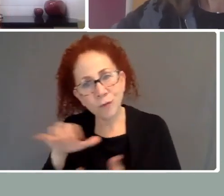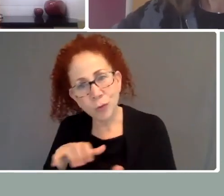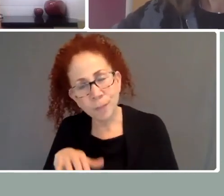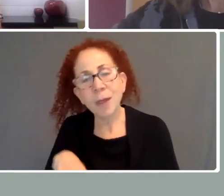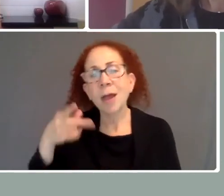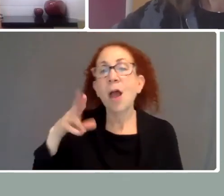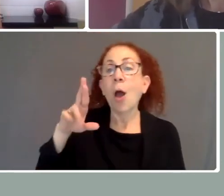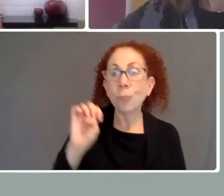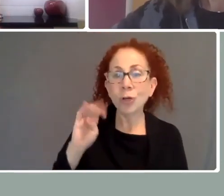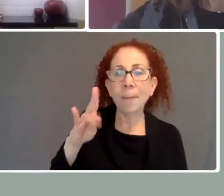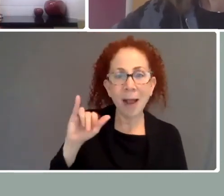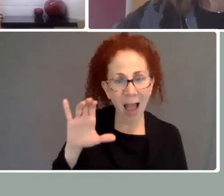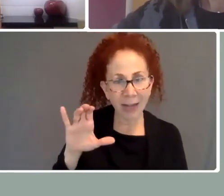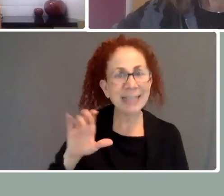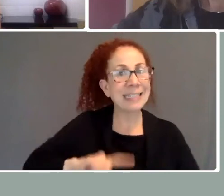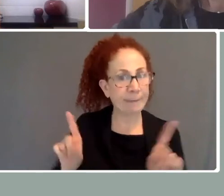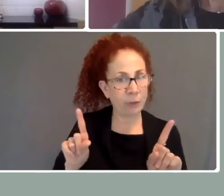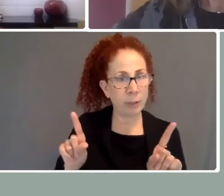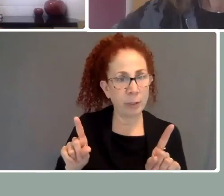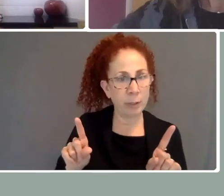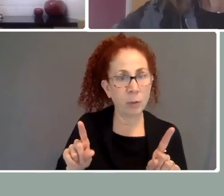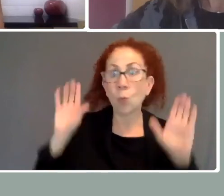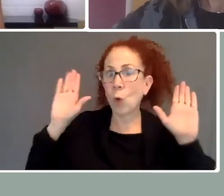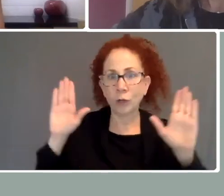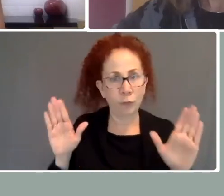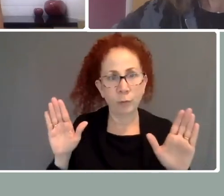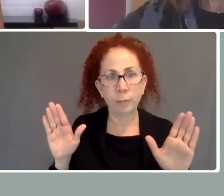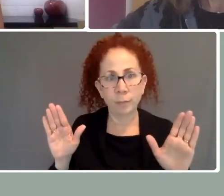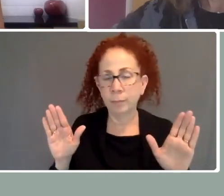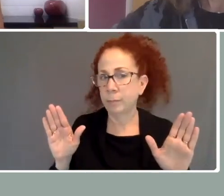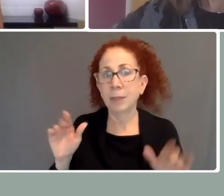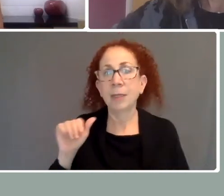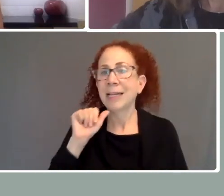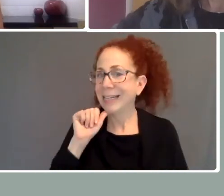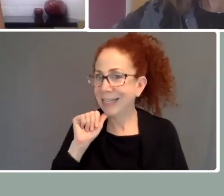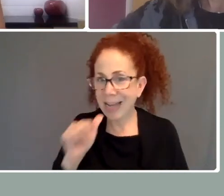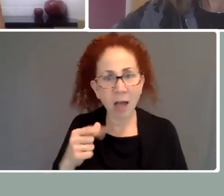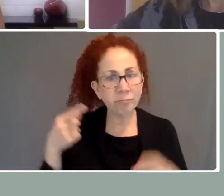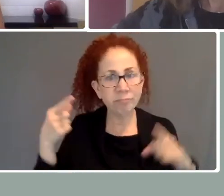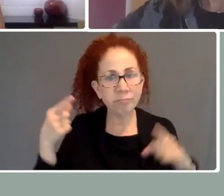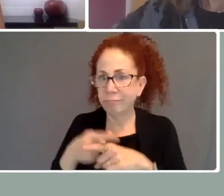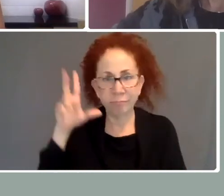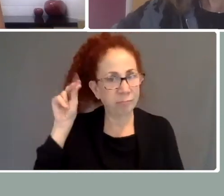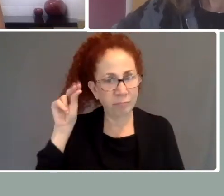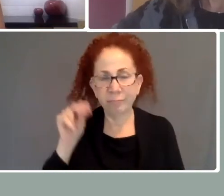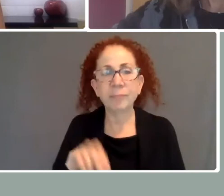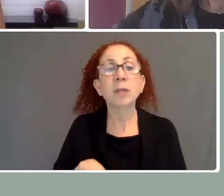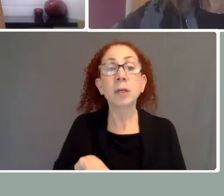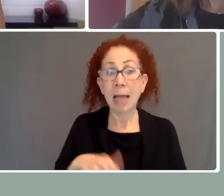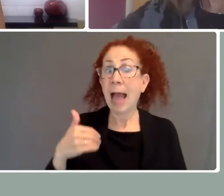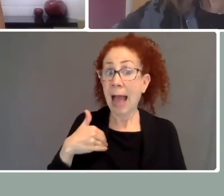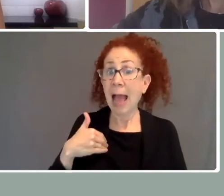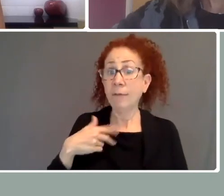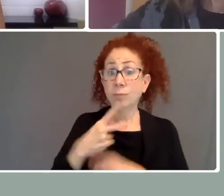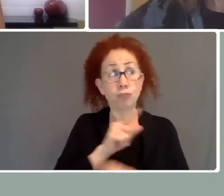dietitian. Prebiotics are wonderful and are not contraindicated. So there are